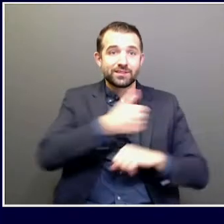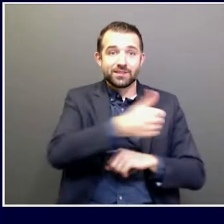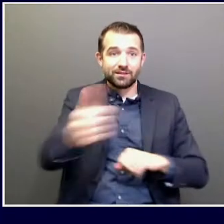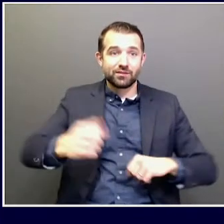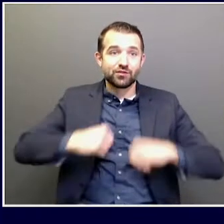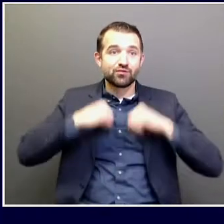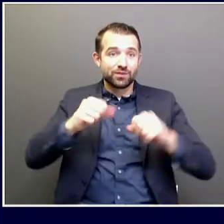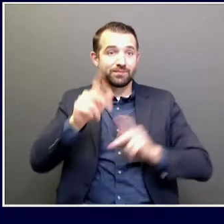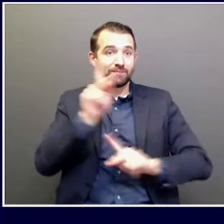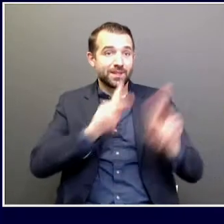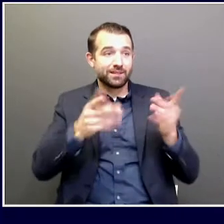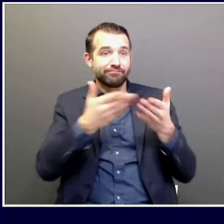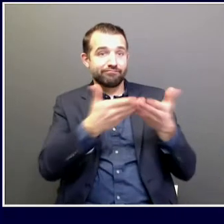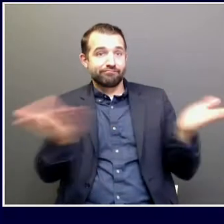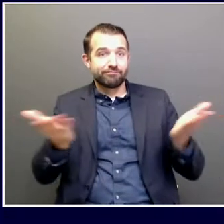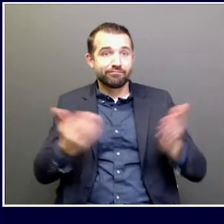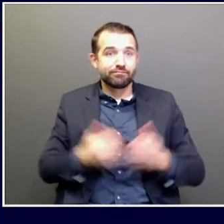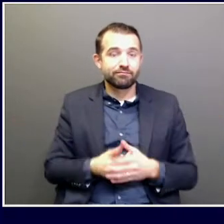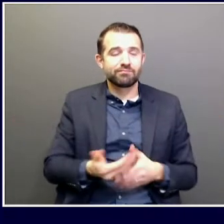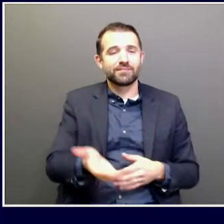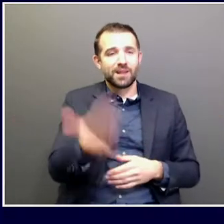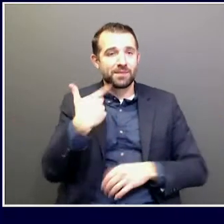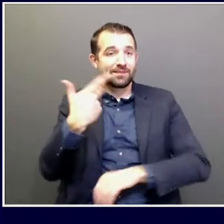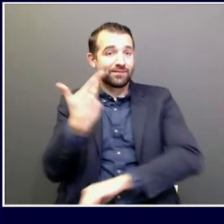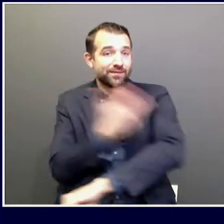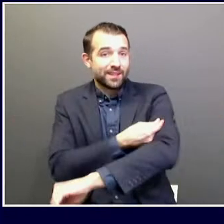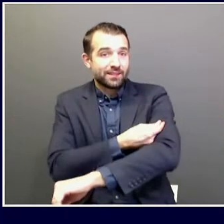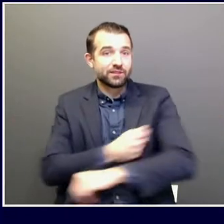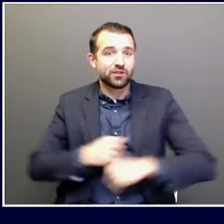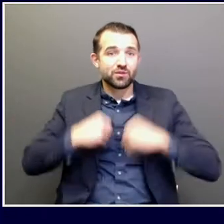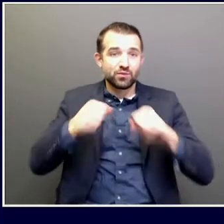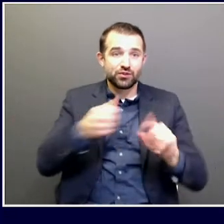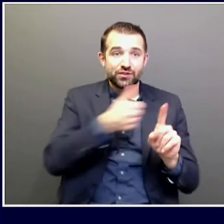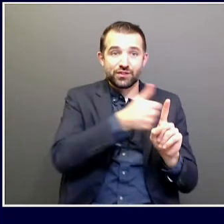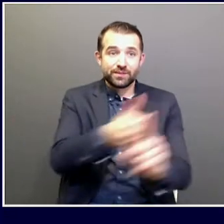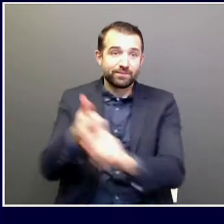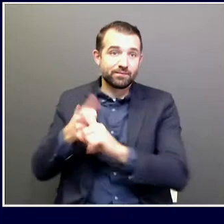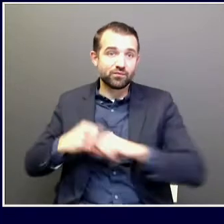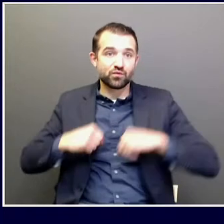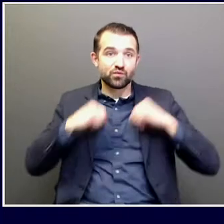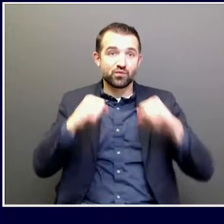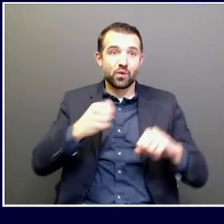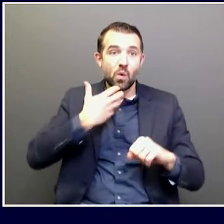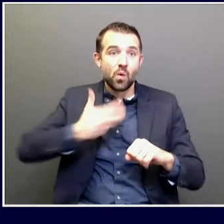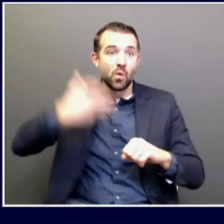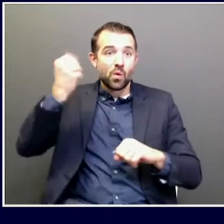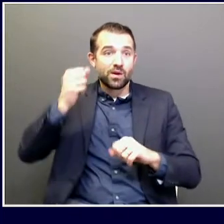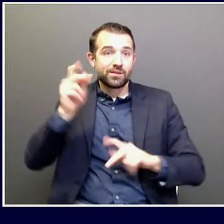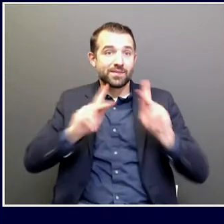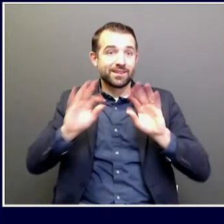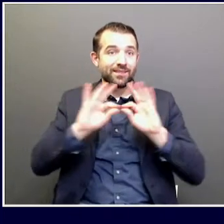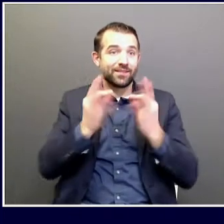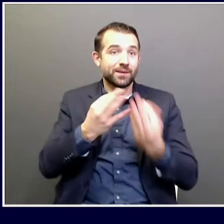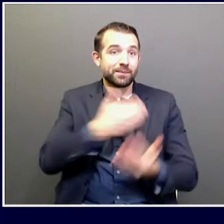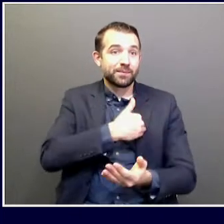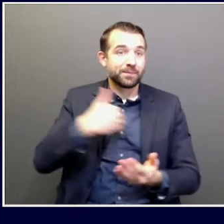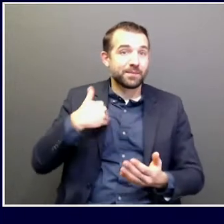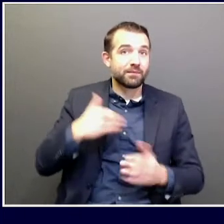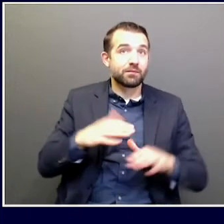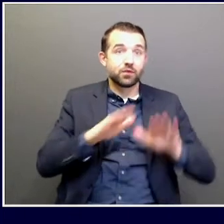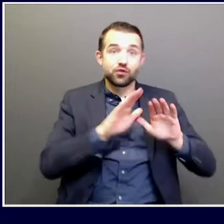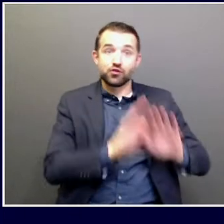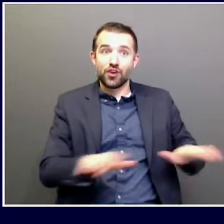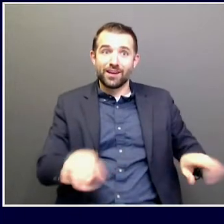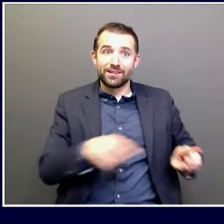vaccinated. Do it for your health, for the health of an elderly relative, for the health of a small child who may be fighting for their life right